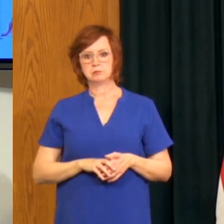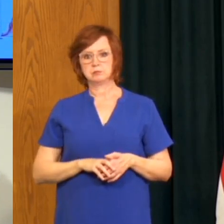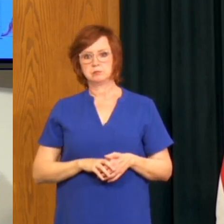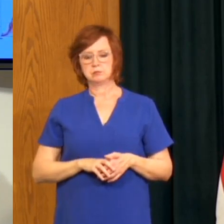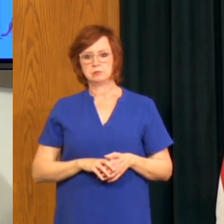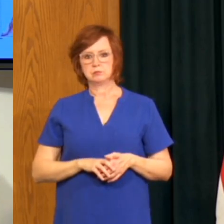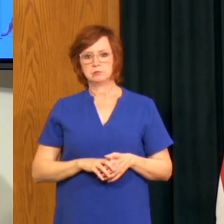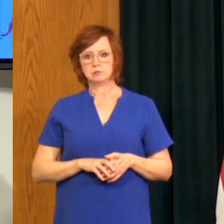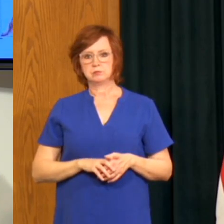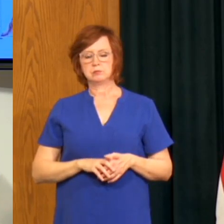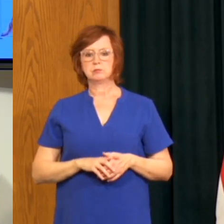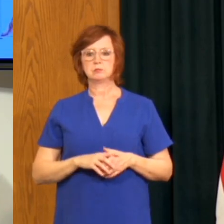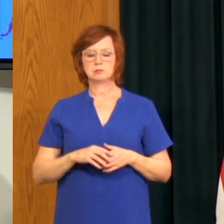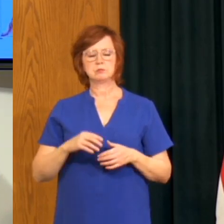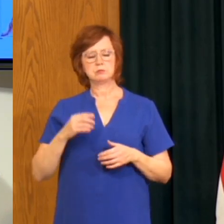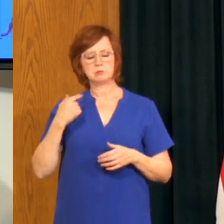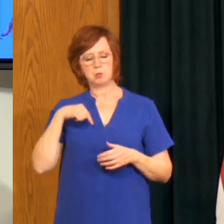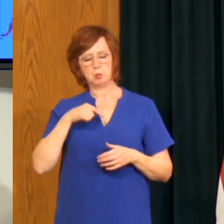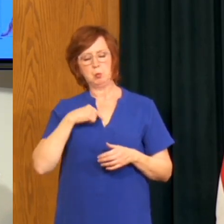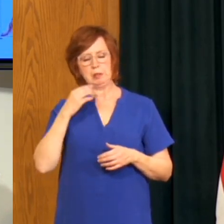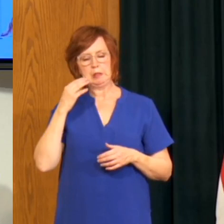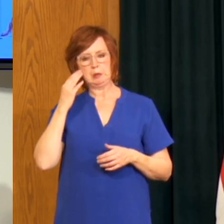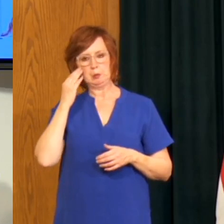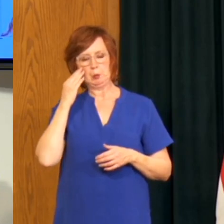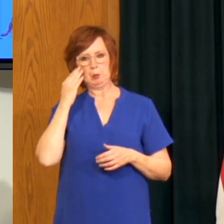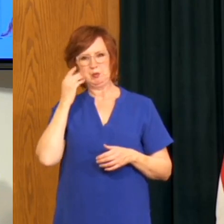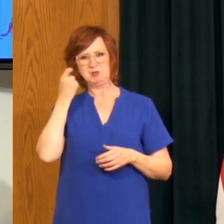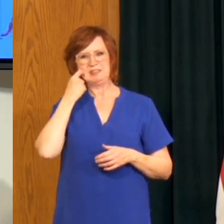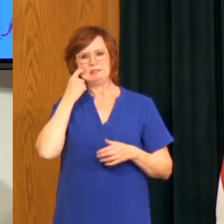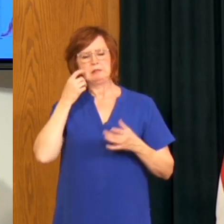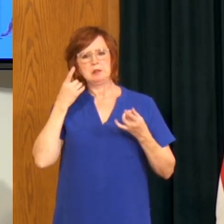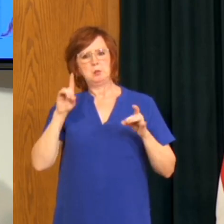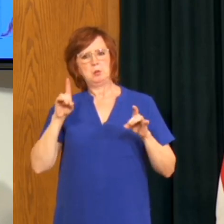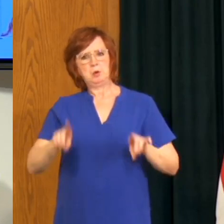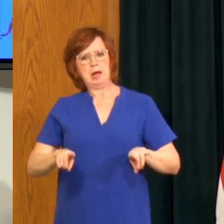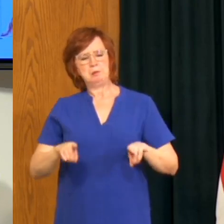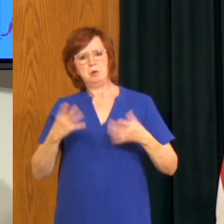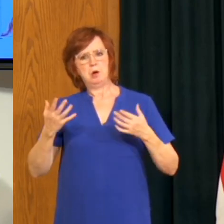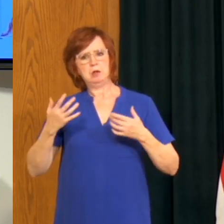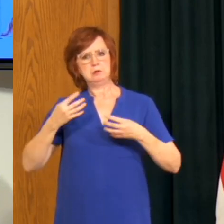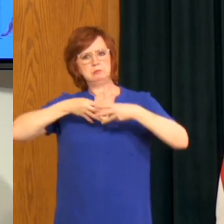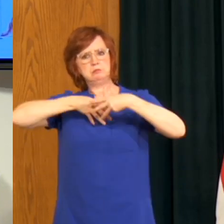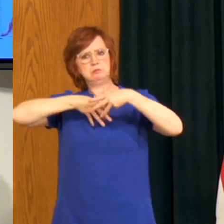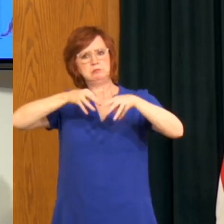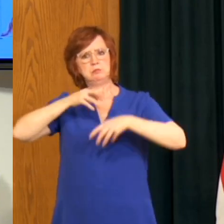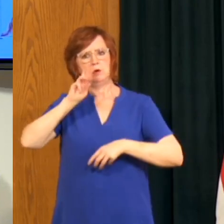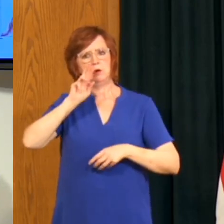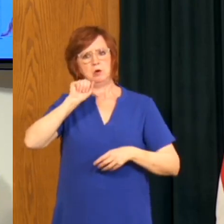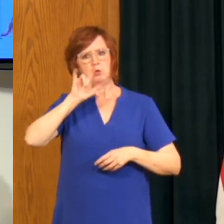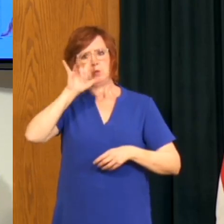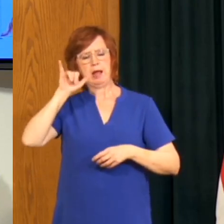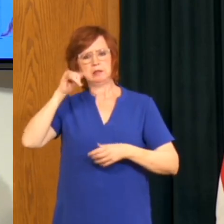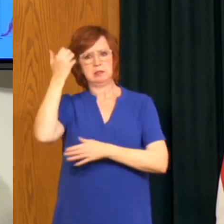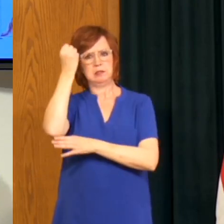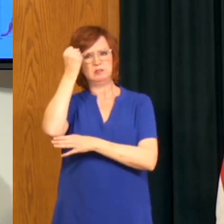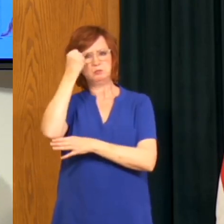recent protests where there were a large number of people. I think we just need to remember that as we go forward,